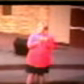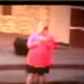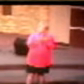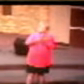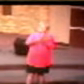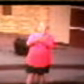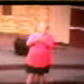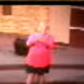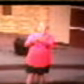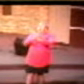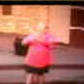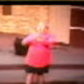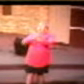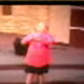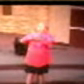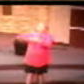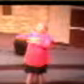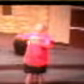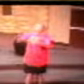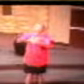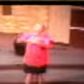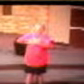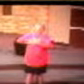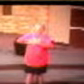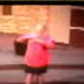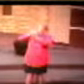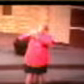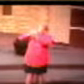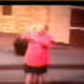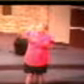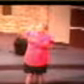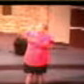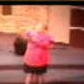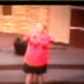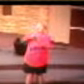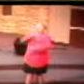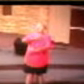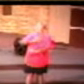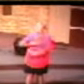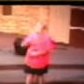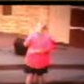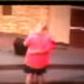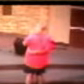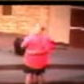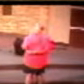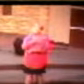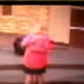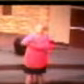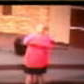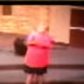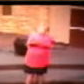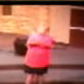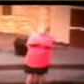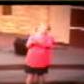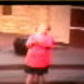acceptable and pleasing in your sight, O Lord, our rock and our